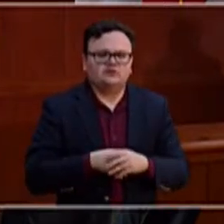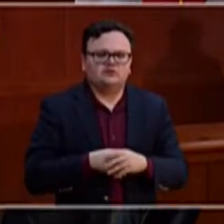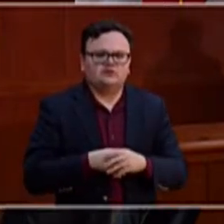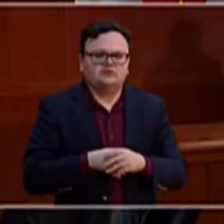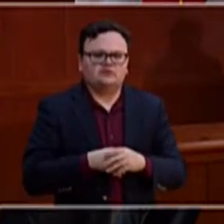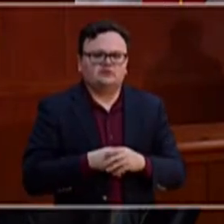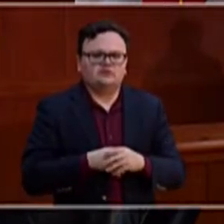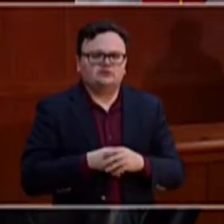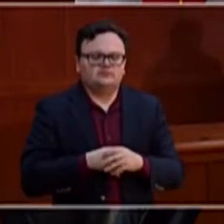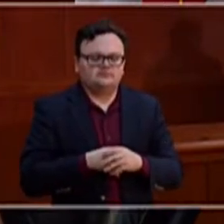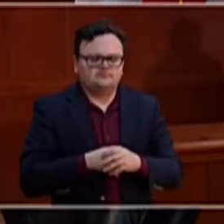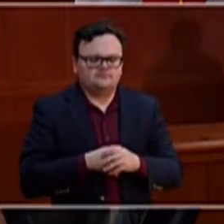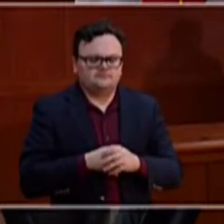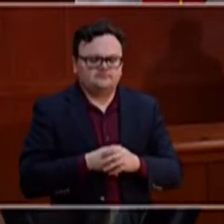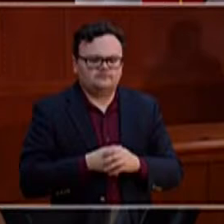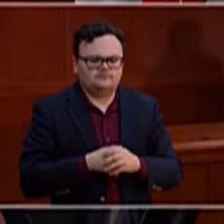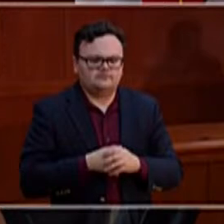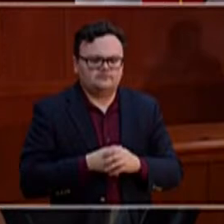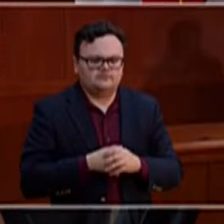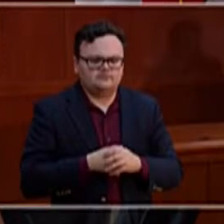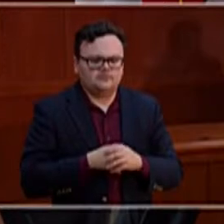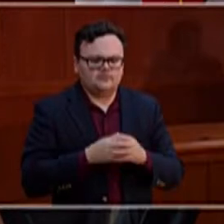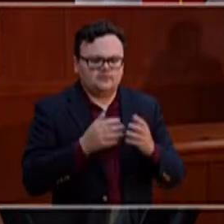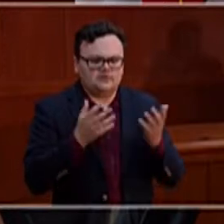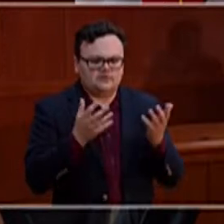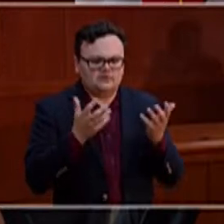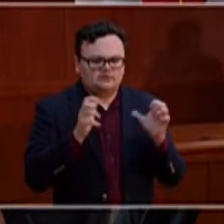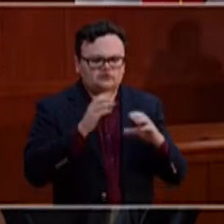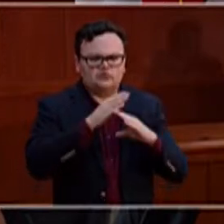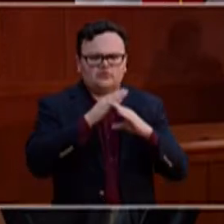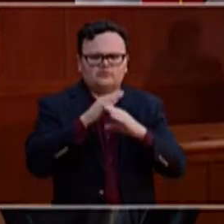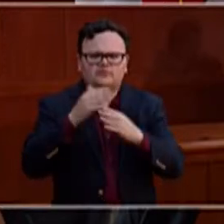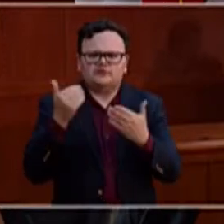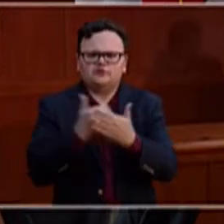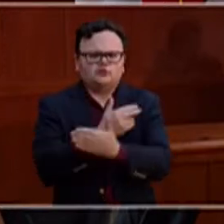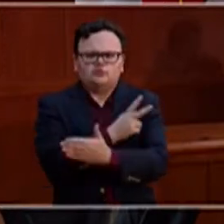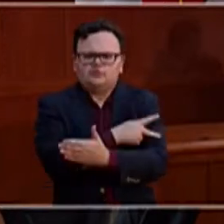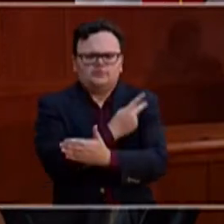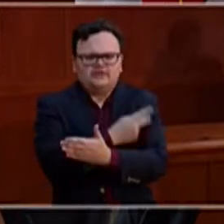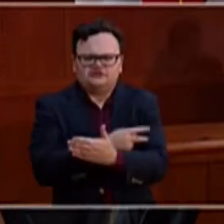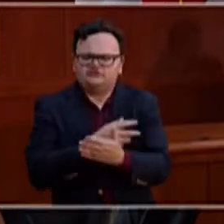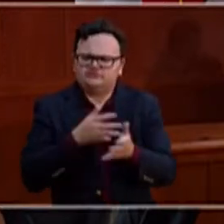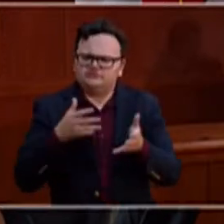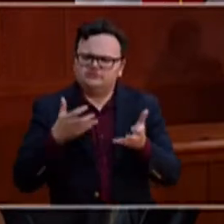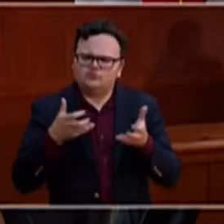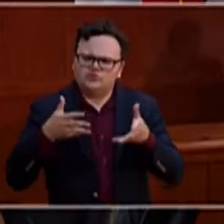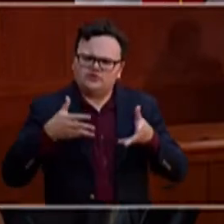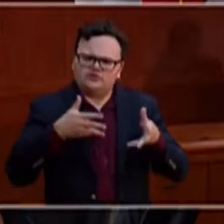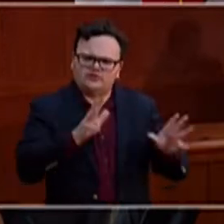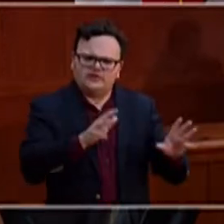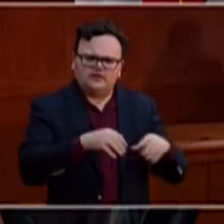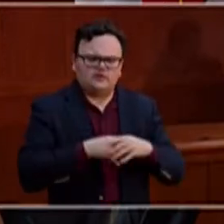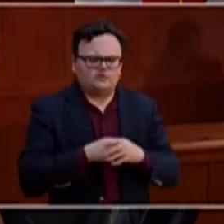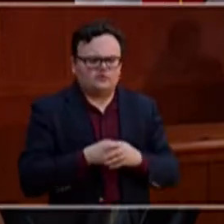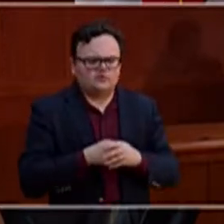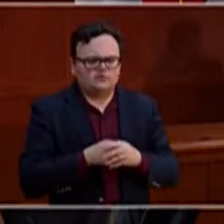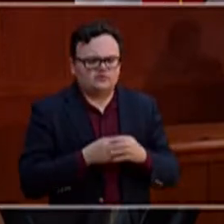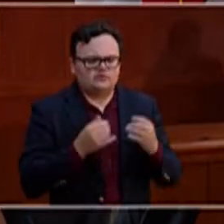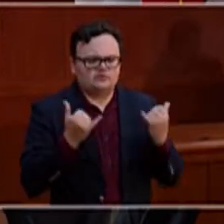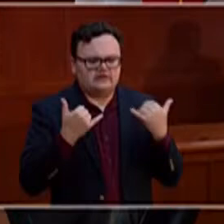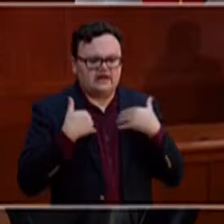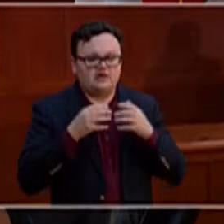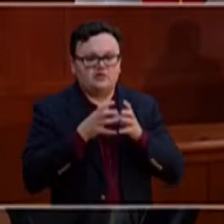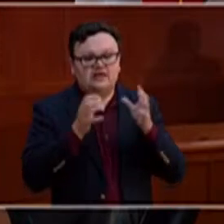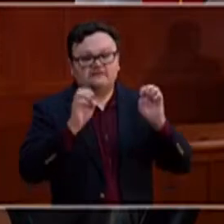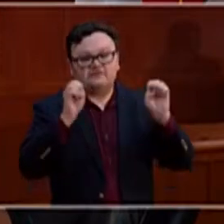to quickly move patients or do some of the things that are necessary in these unprecedented times. There's been a lot of emergency rules that have been put out,